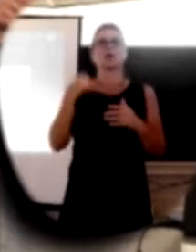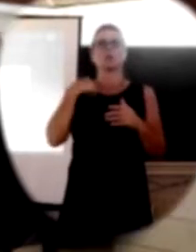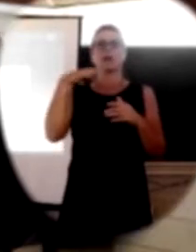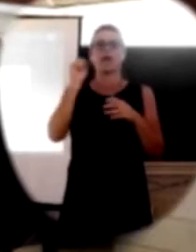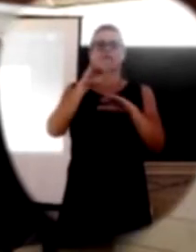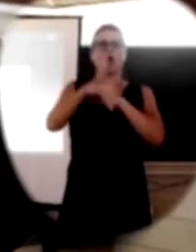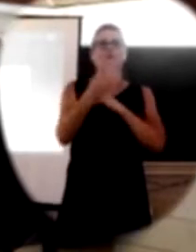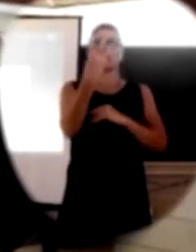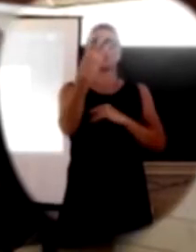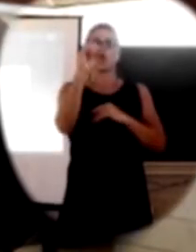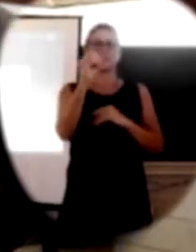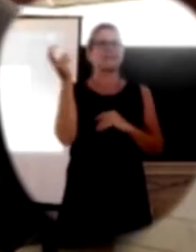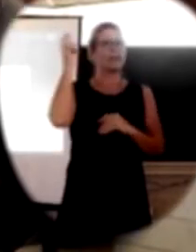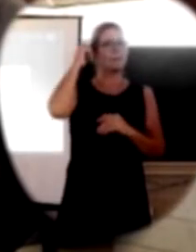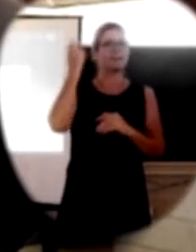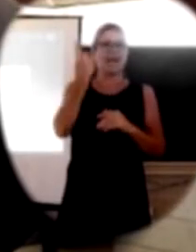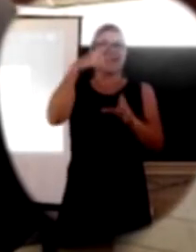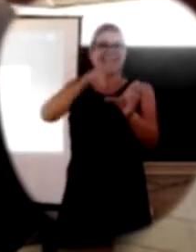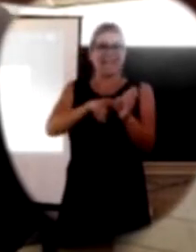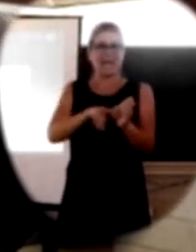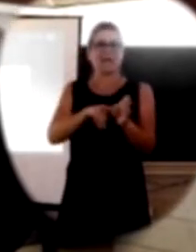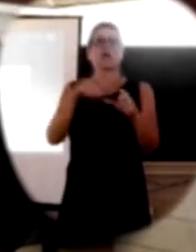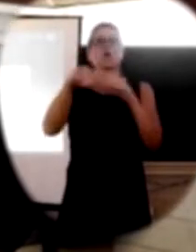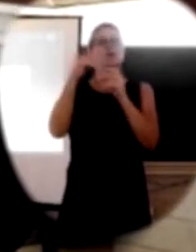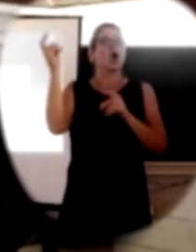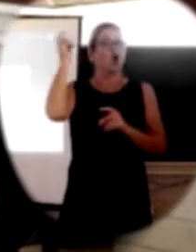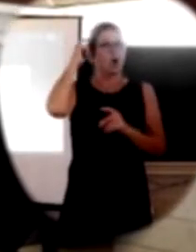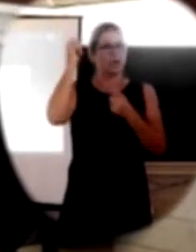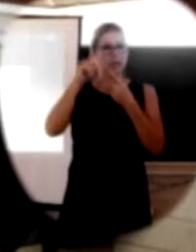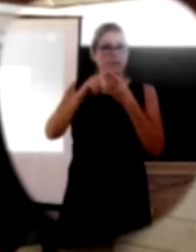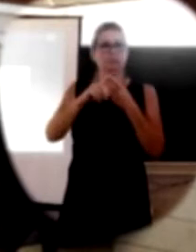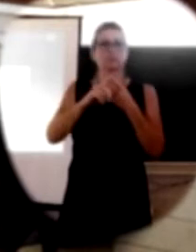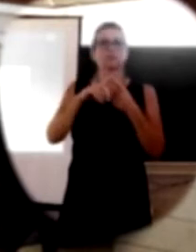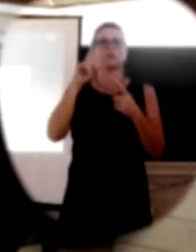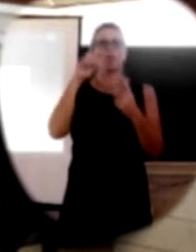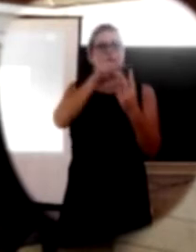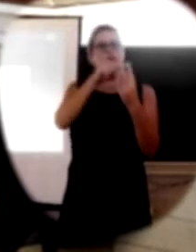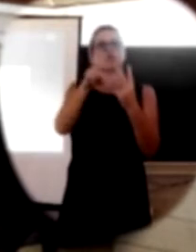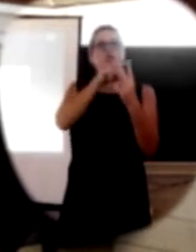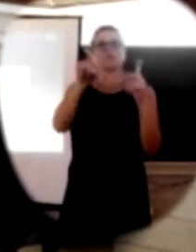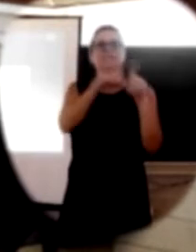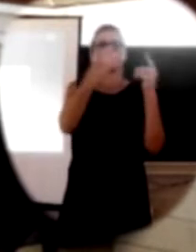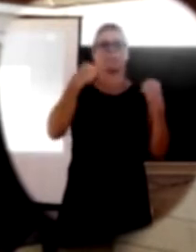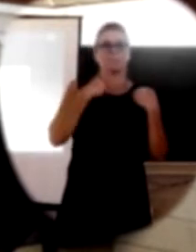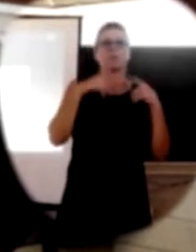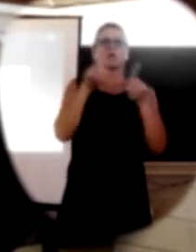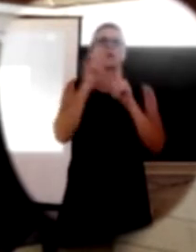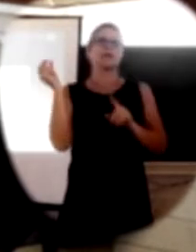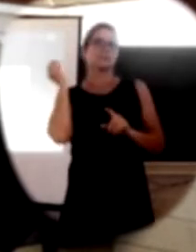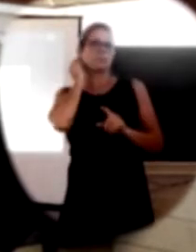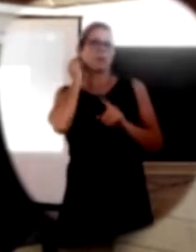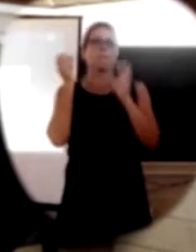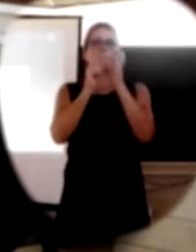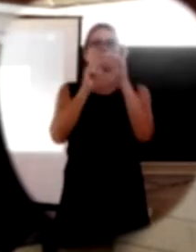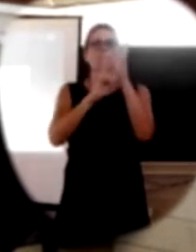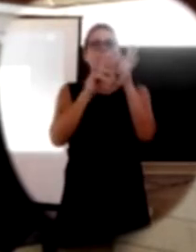30 implants a year at the moment, and that includes cochlear implants of 2 manufacturers as well as